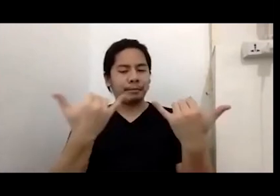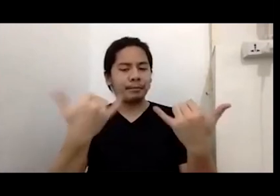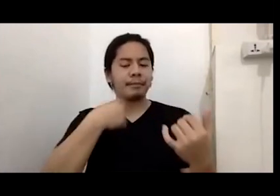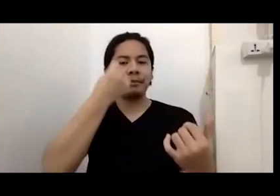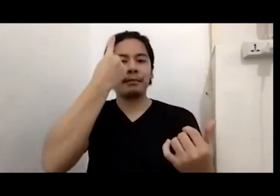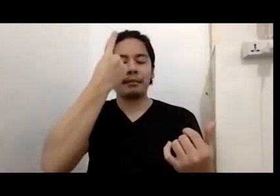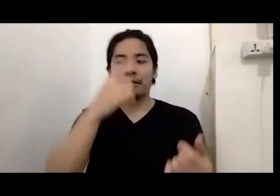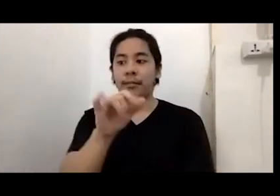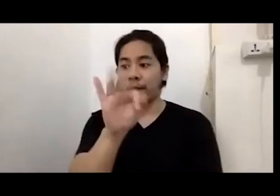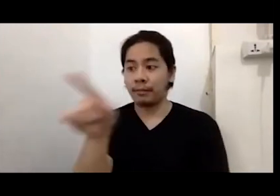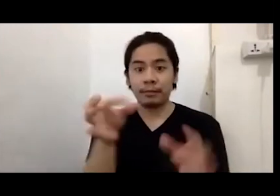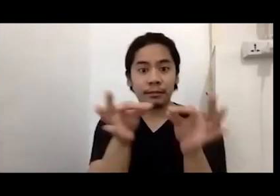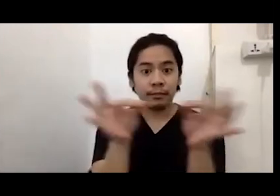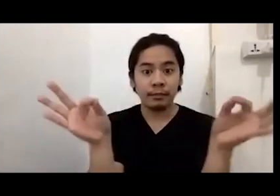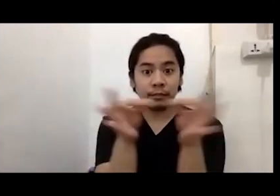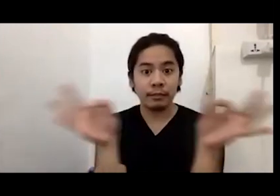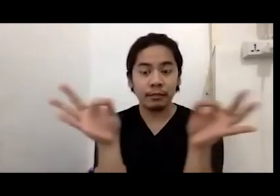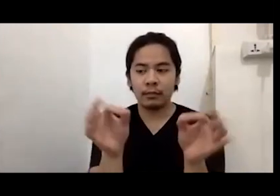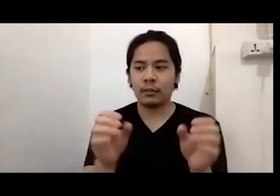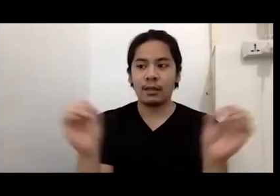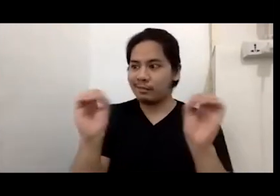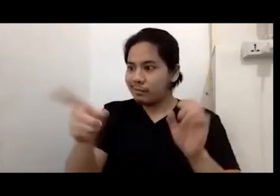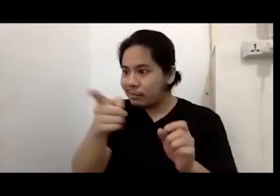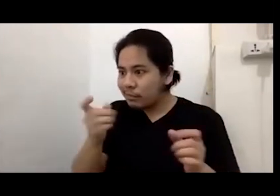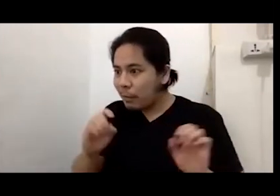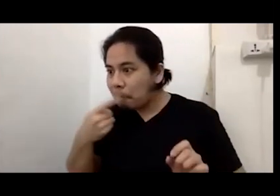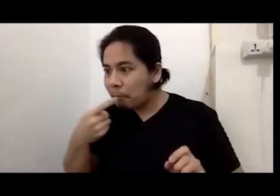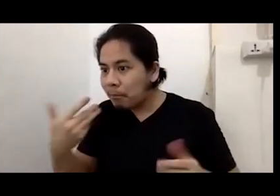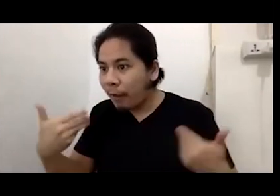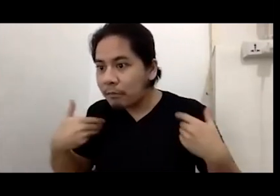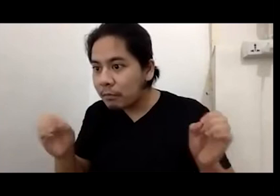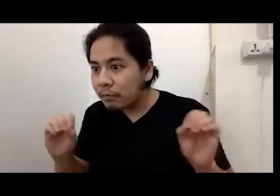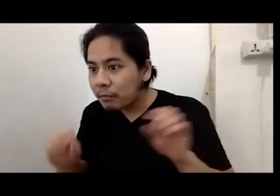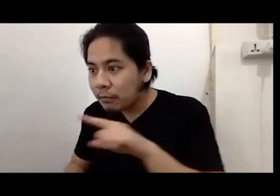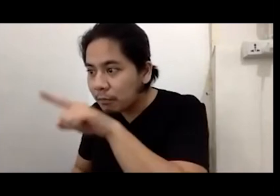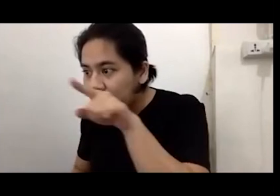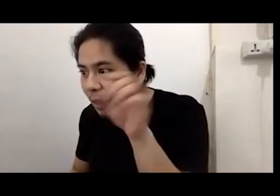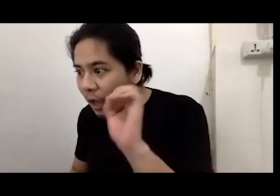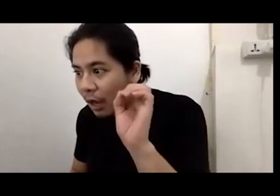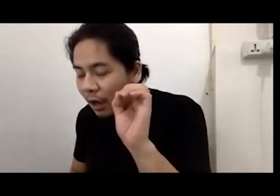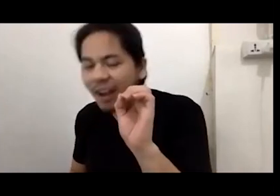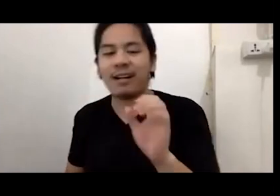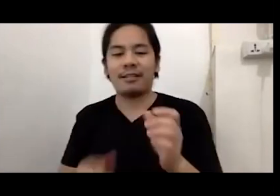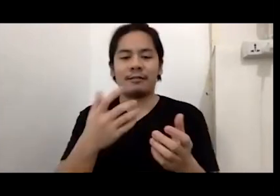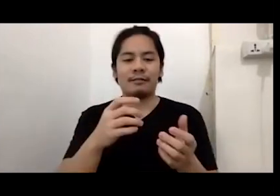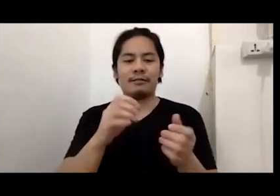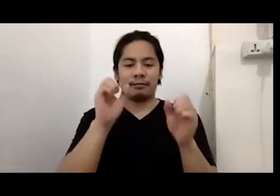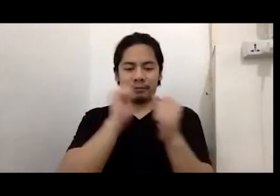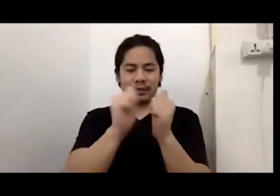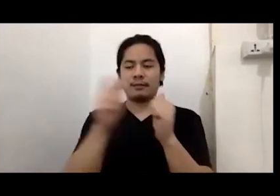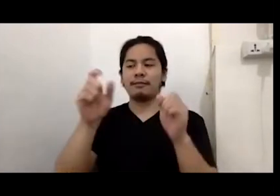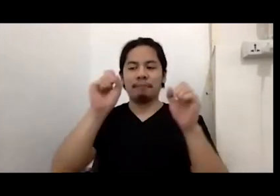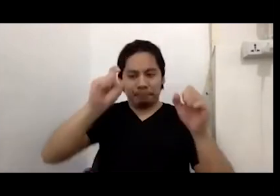And it can lead to a lot of misunderstanding because